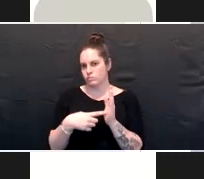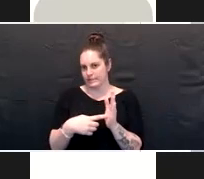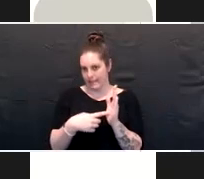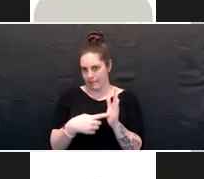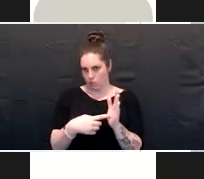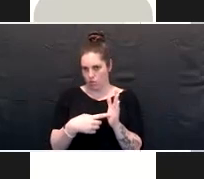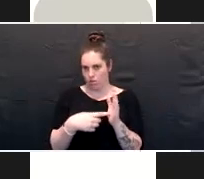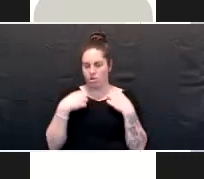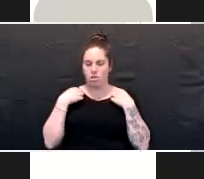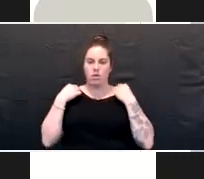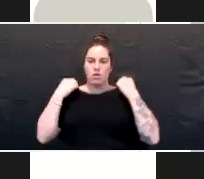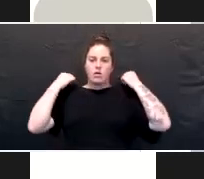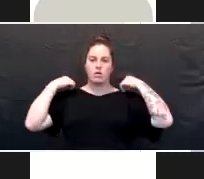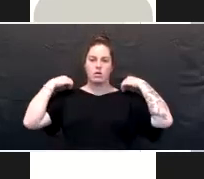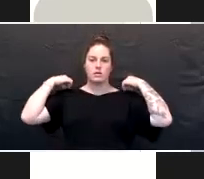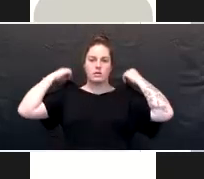know,